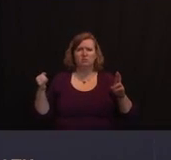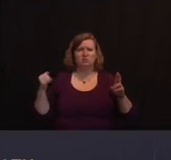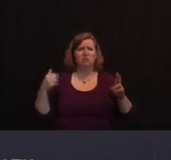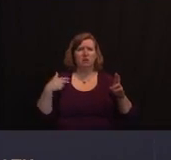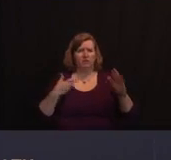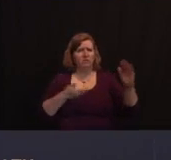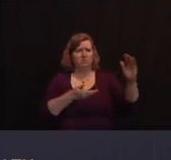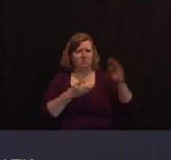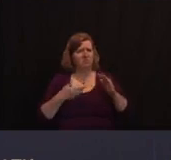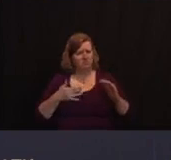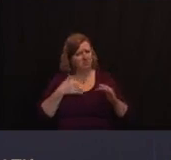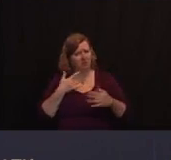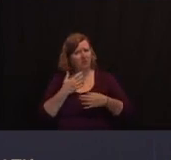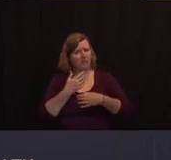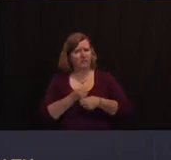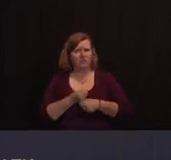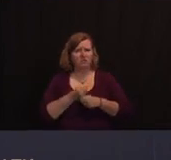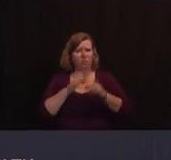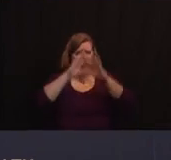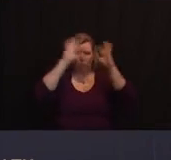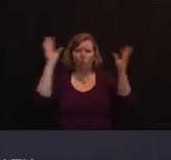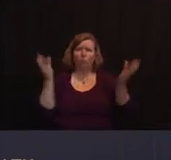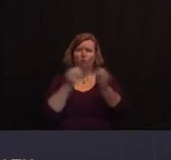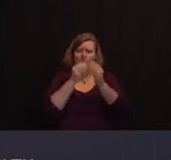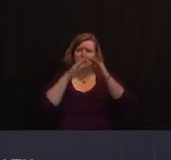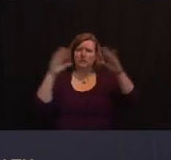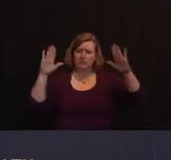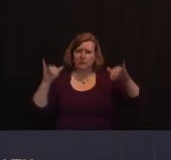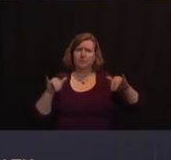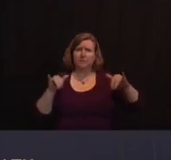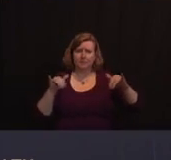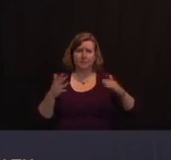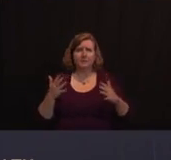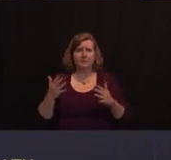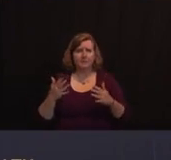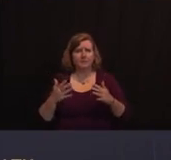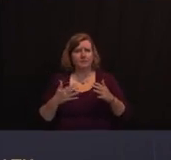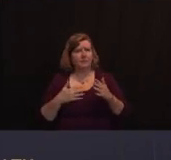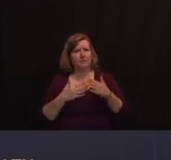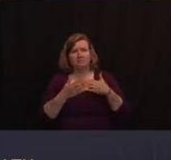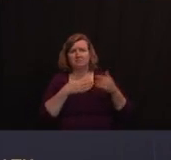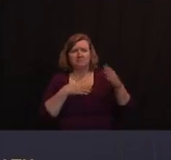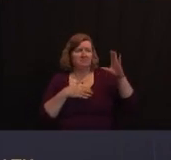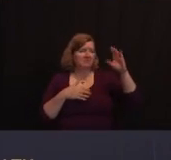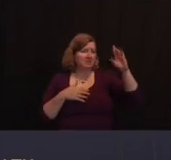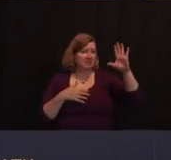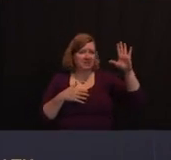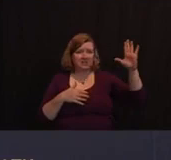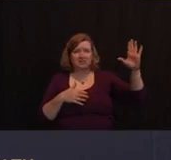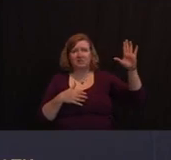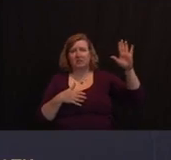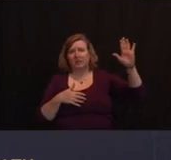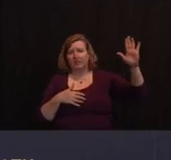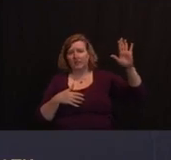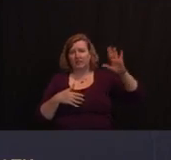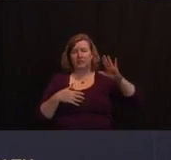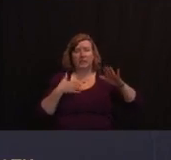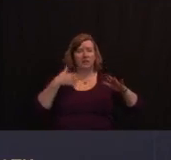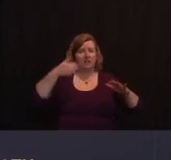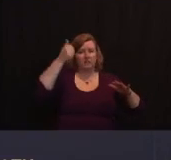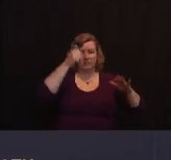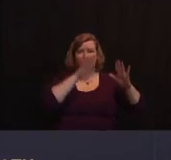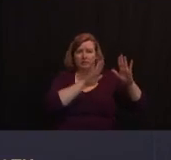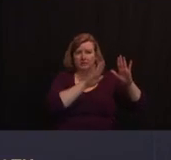the following sense. Regardless of where the CDC and the independent authorization committees come out, that